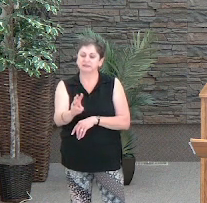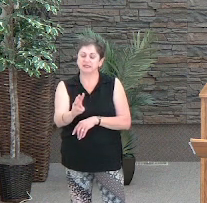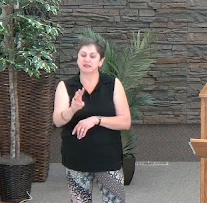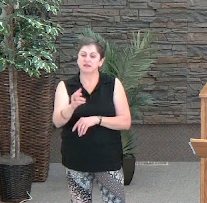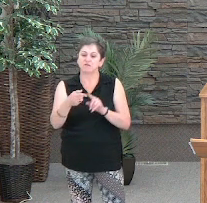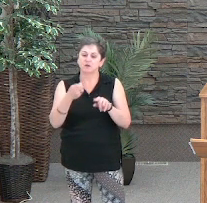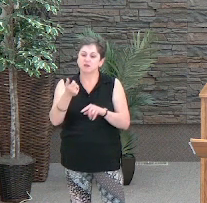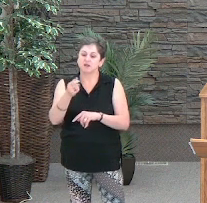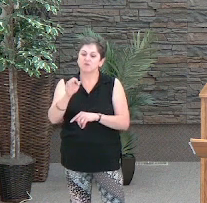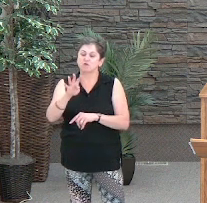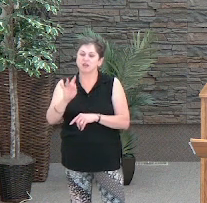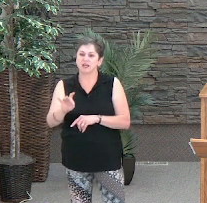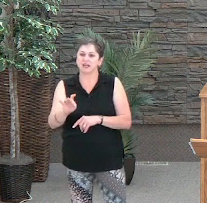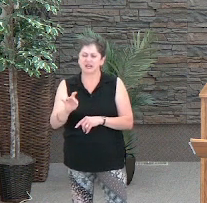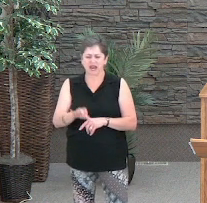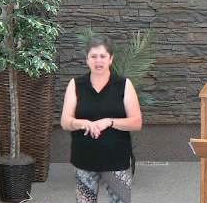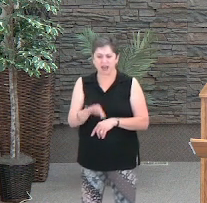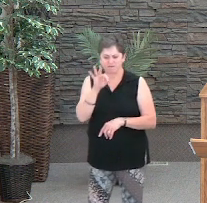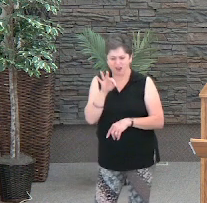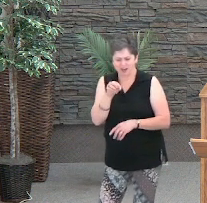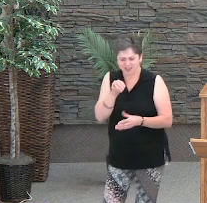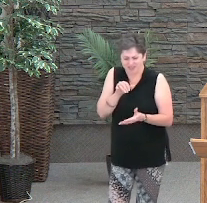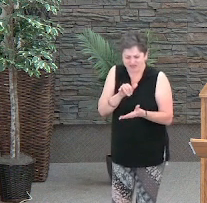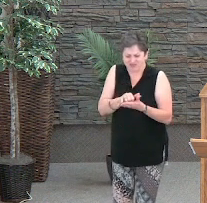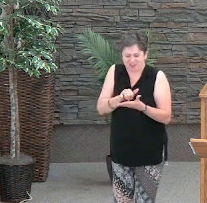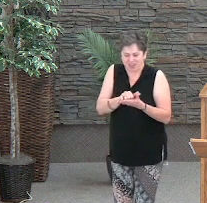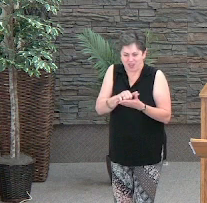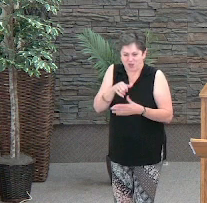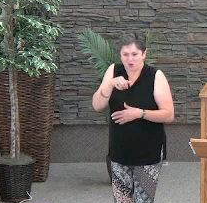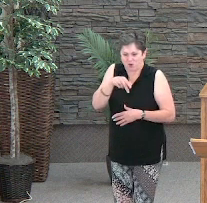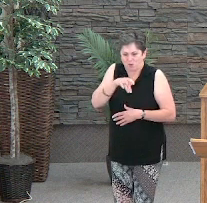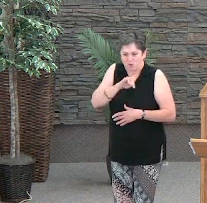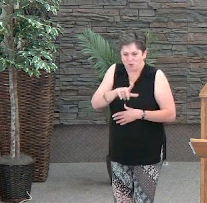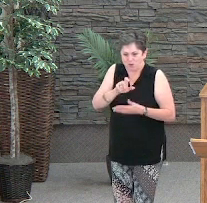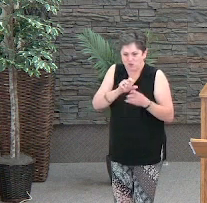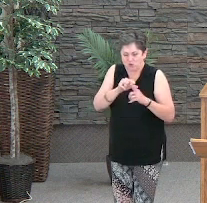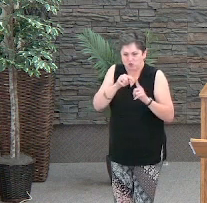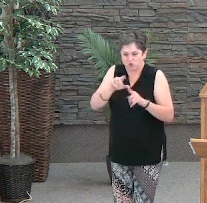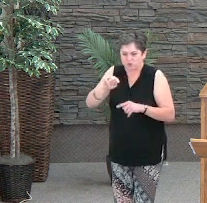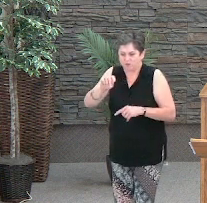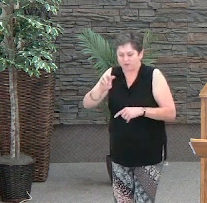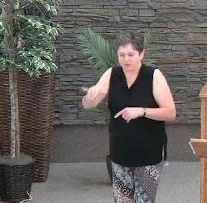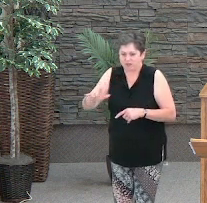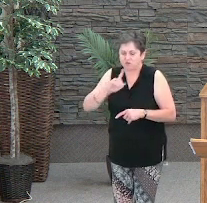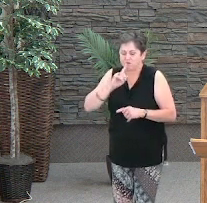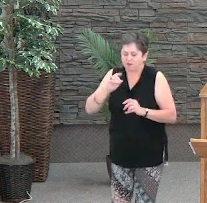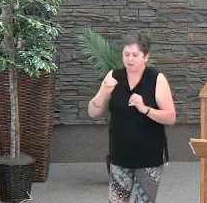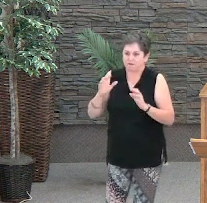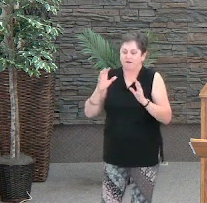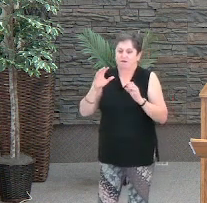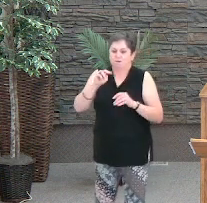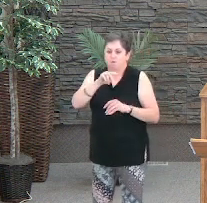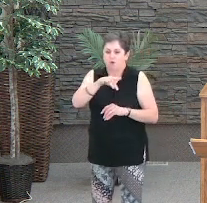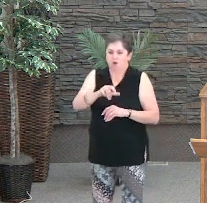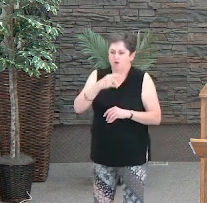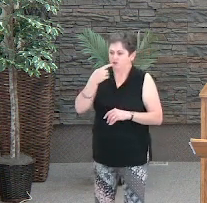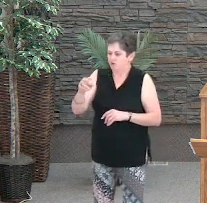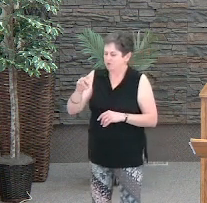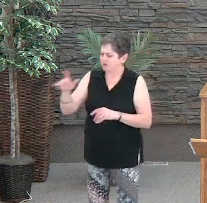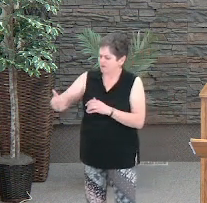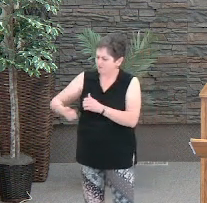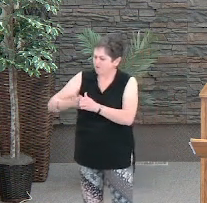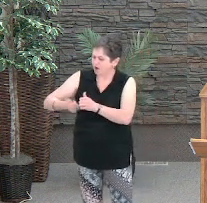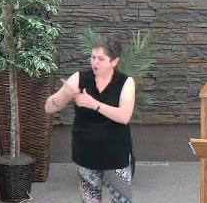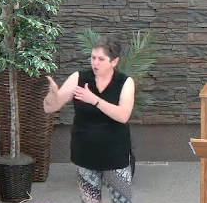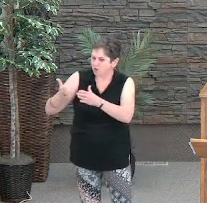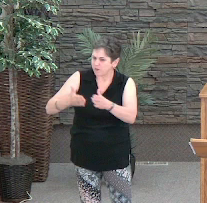of 1948. And I find in that Paul's words to Timothy really resonating. Paul told Timothy, he said, follow the